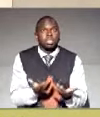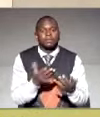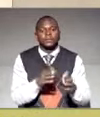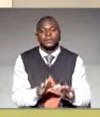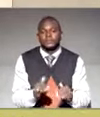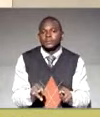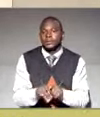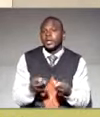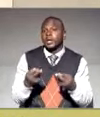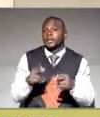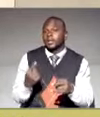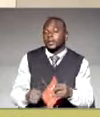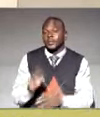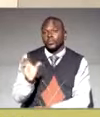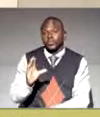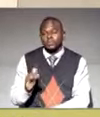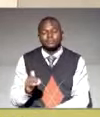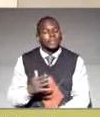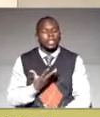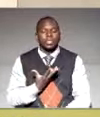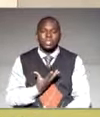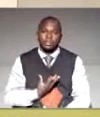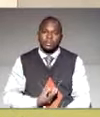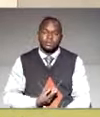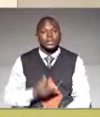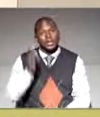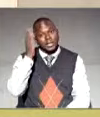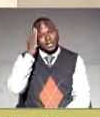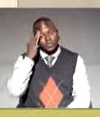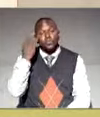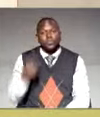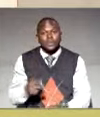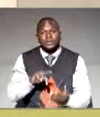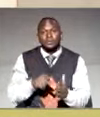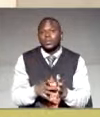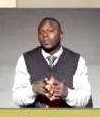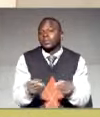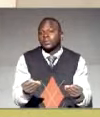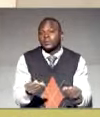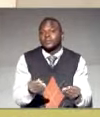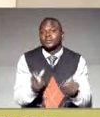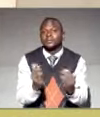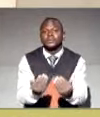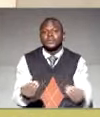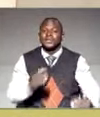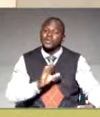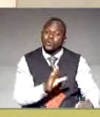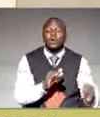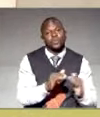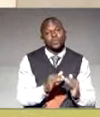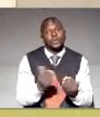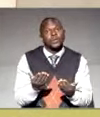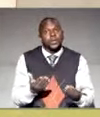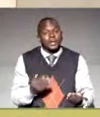has happened to our colleague is so sad, because I know what it means to lose children and in your own home, where